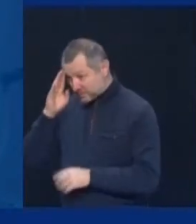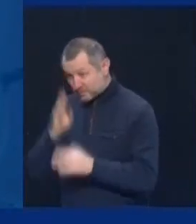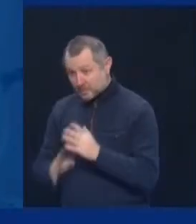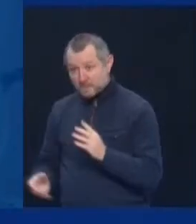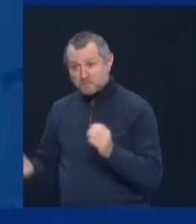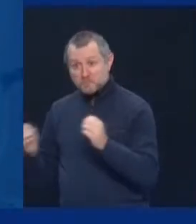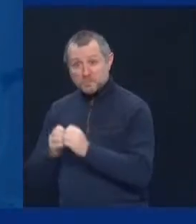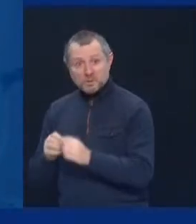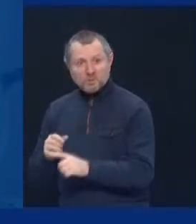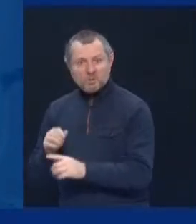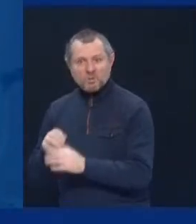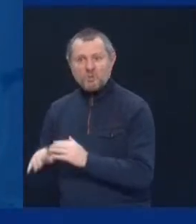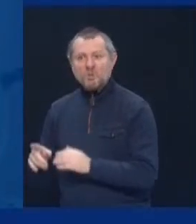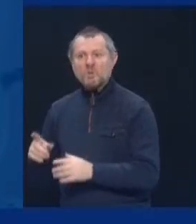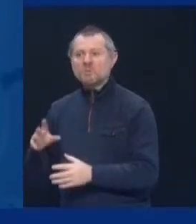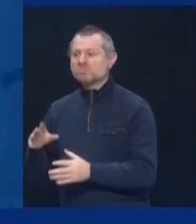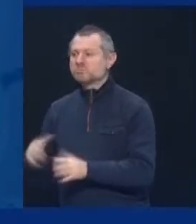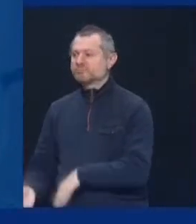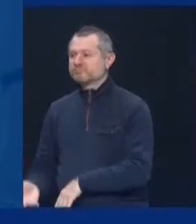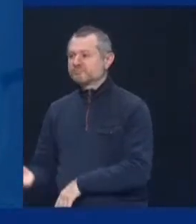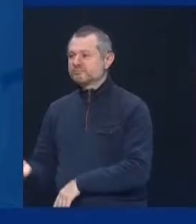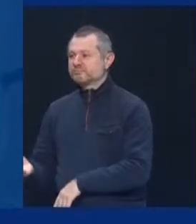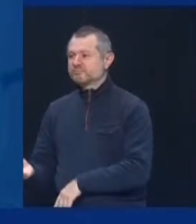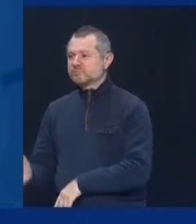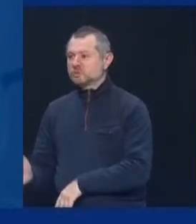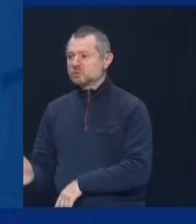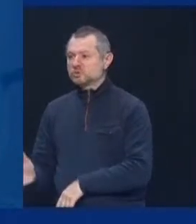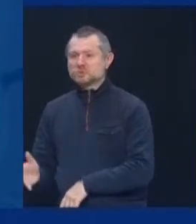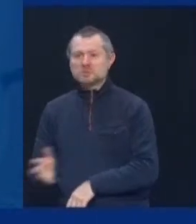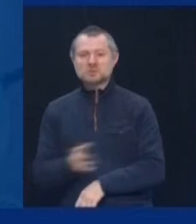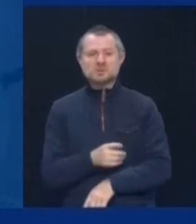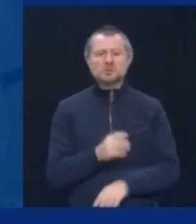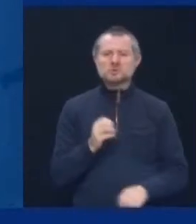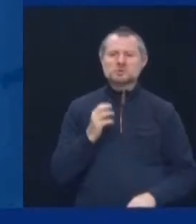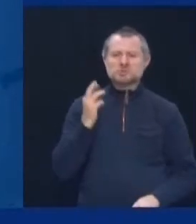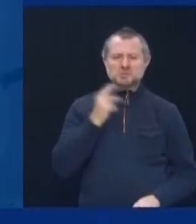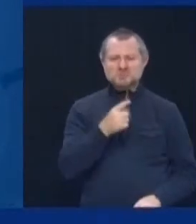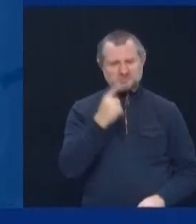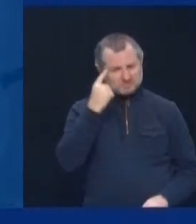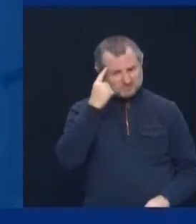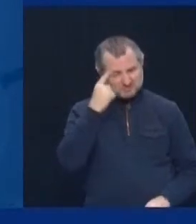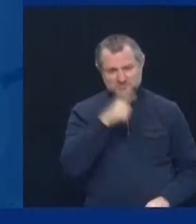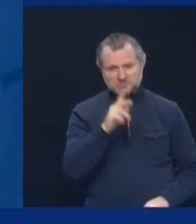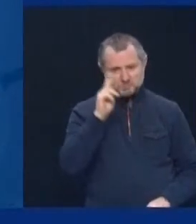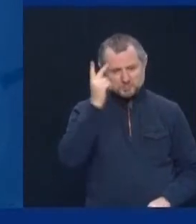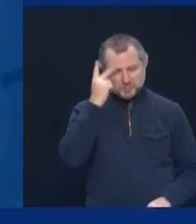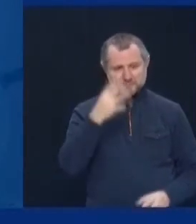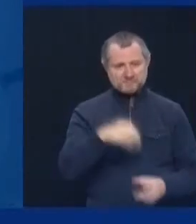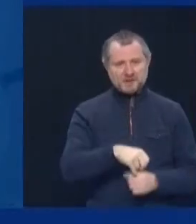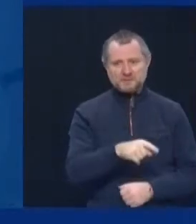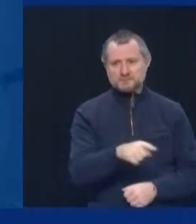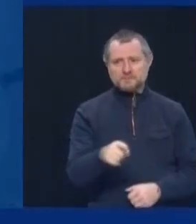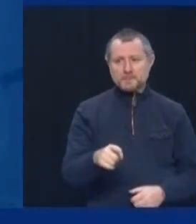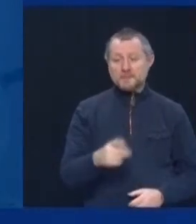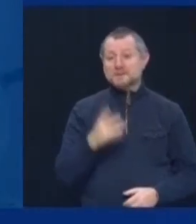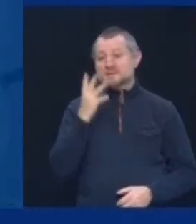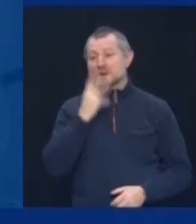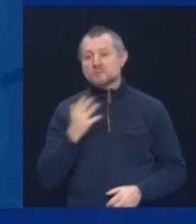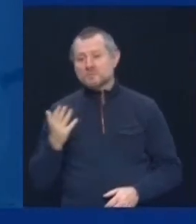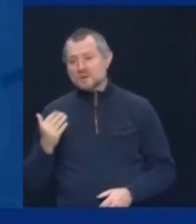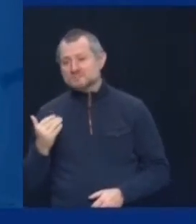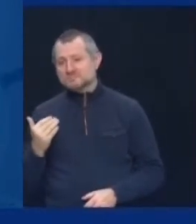And I don't think there's any reason for it. I think it's politics. It's also sad because there is no